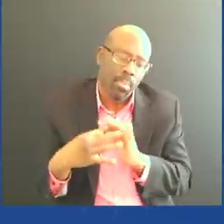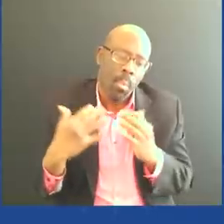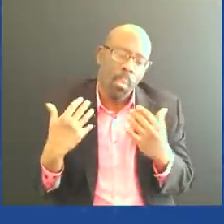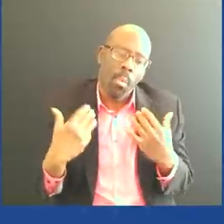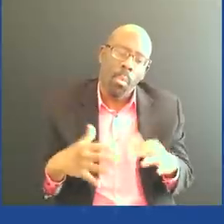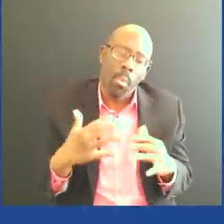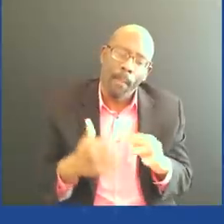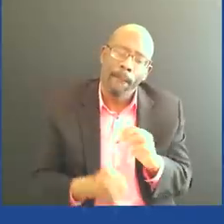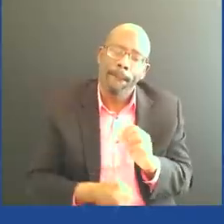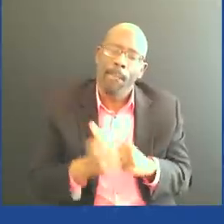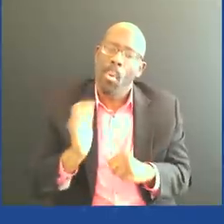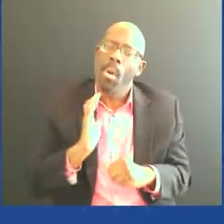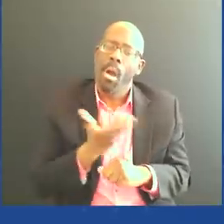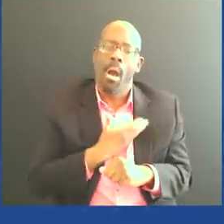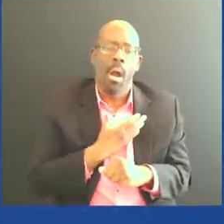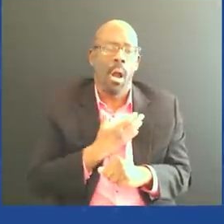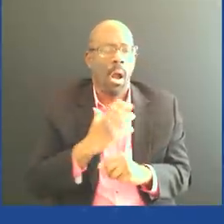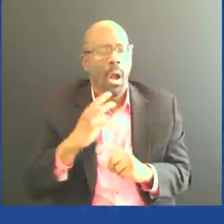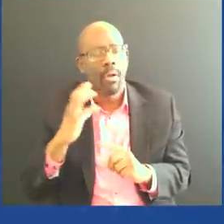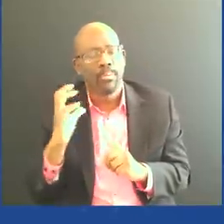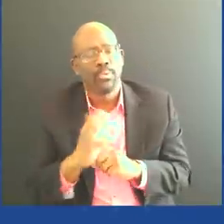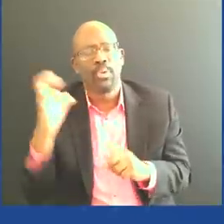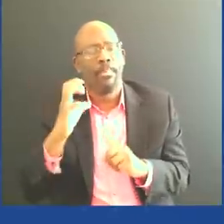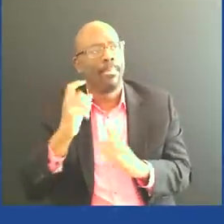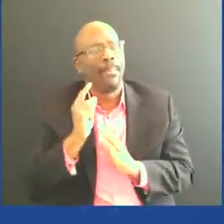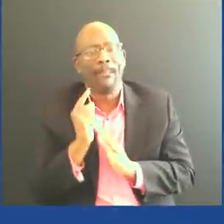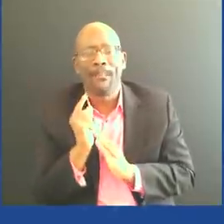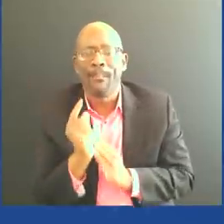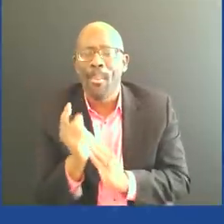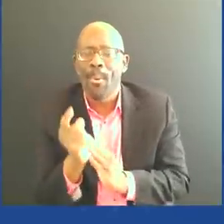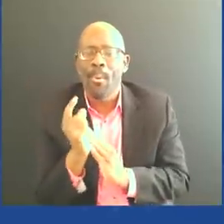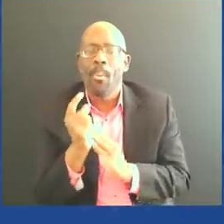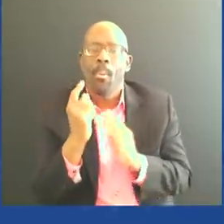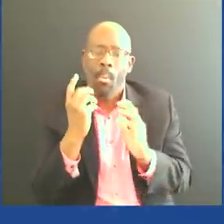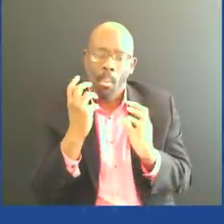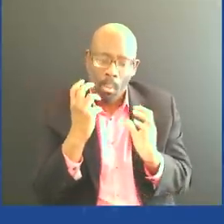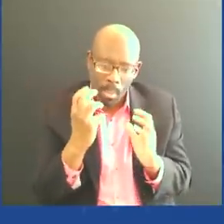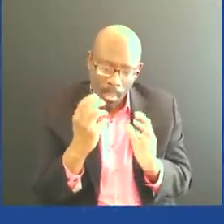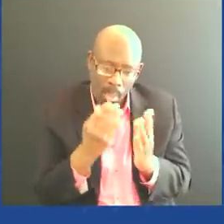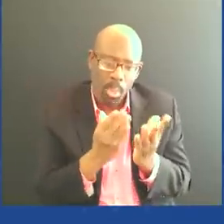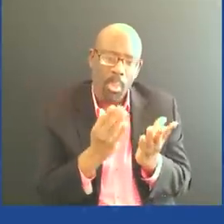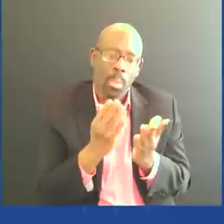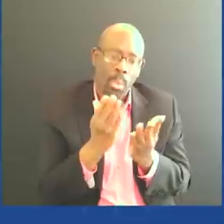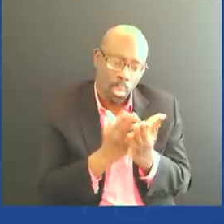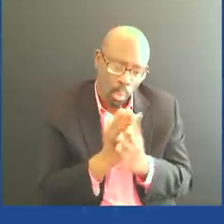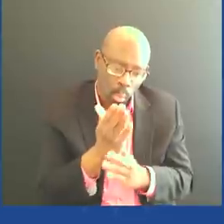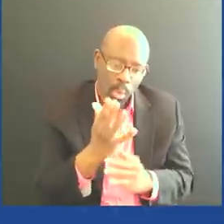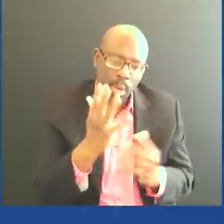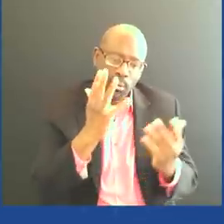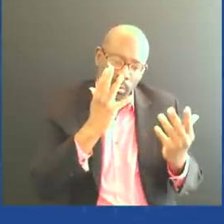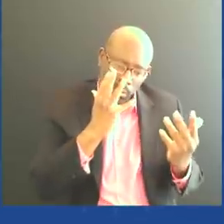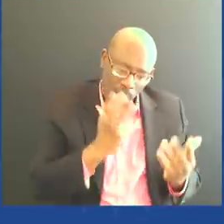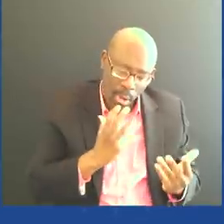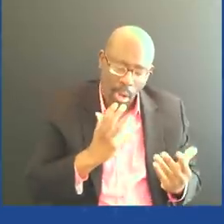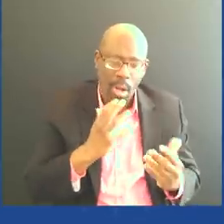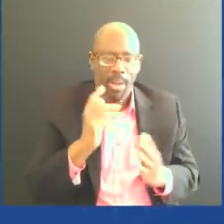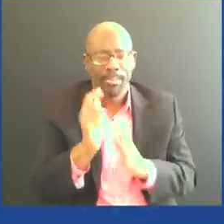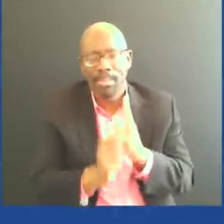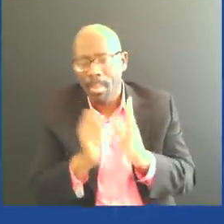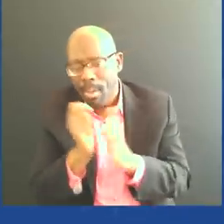It has carried us through the darkest times in our lives with a kindness that asks for nothing in